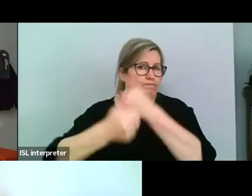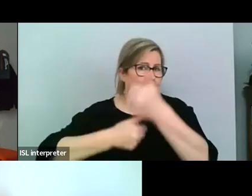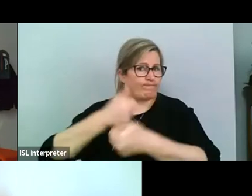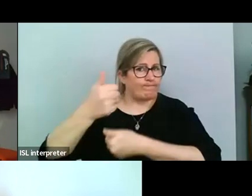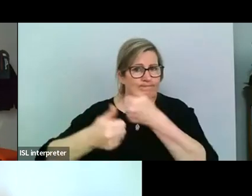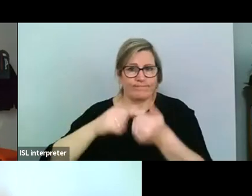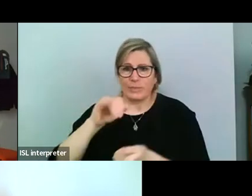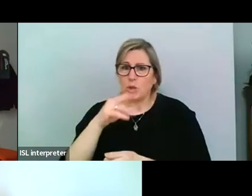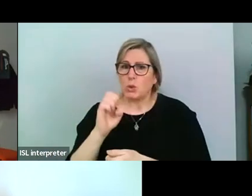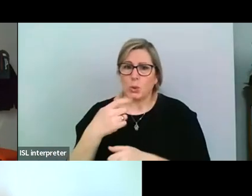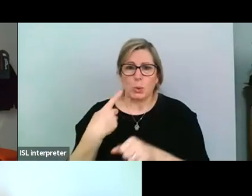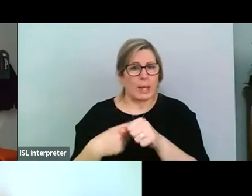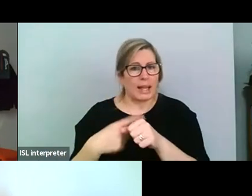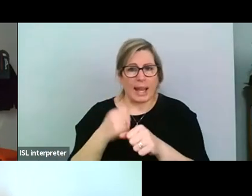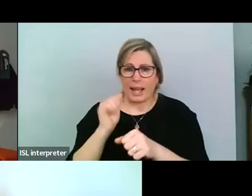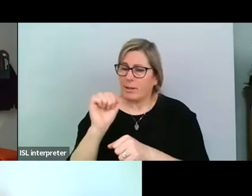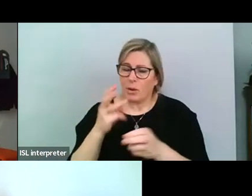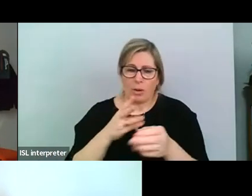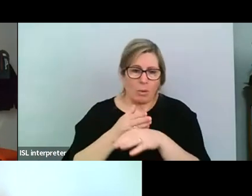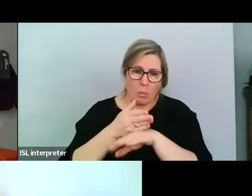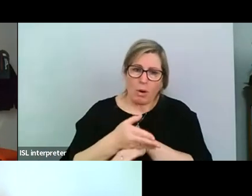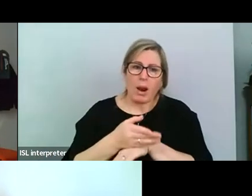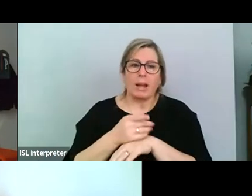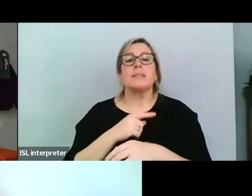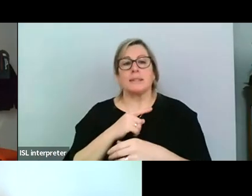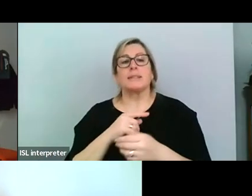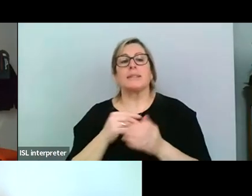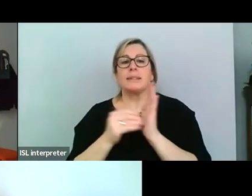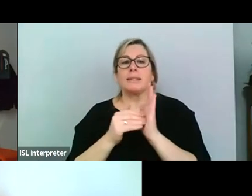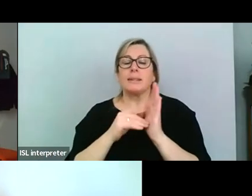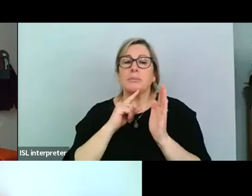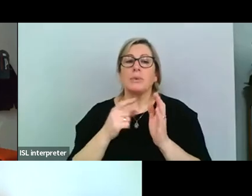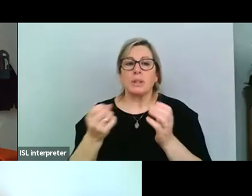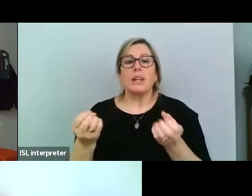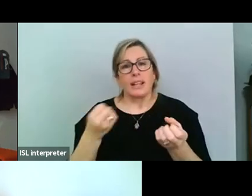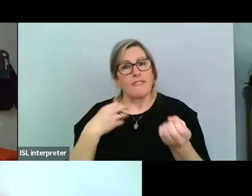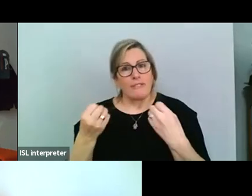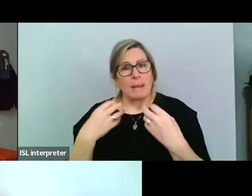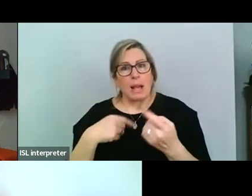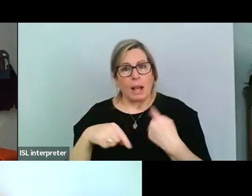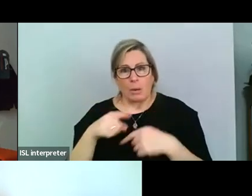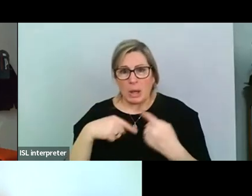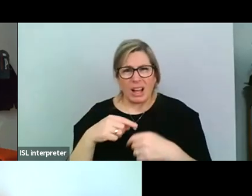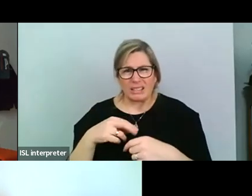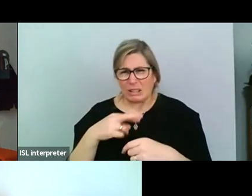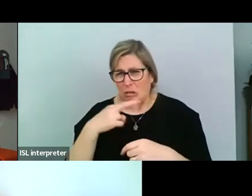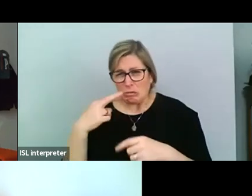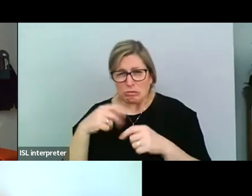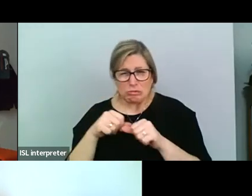that. Yeah, the feedback that we got is that the bureaucratic jargon does put a lot of people